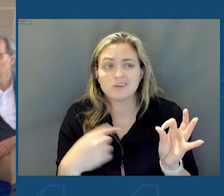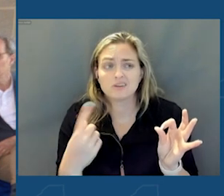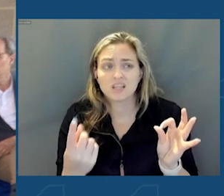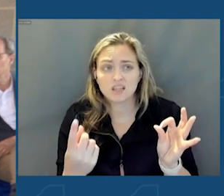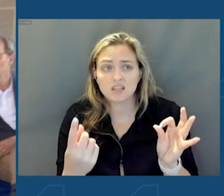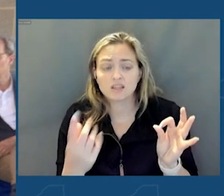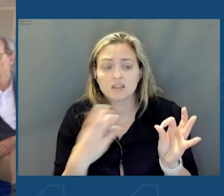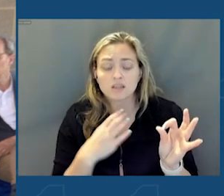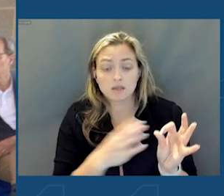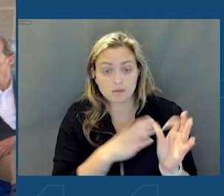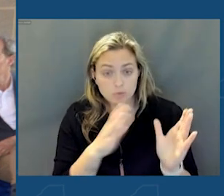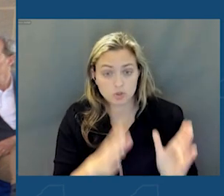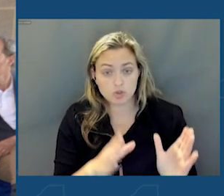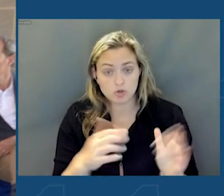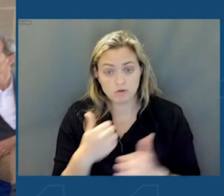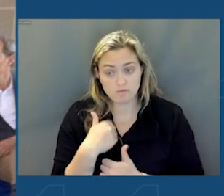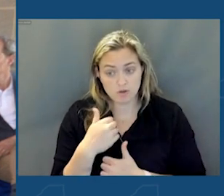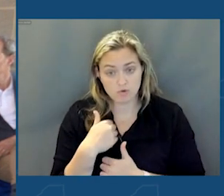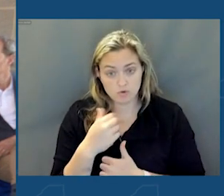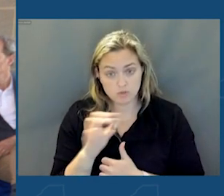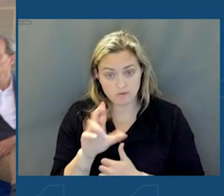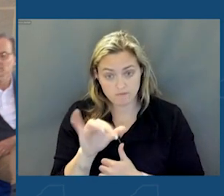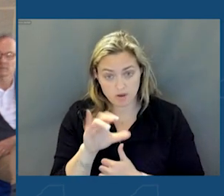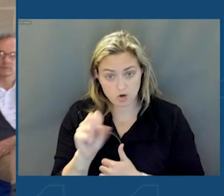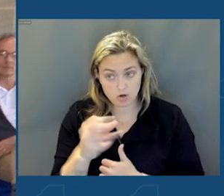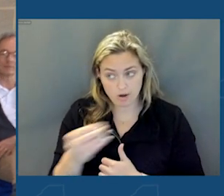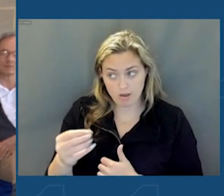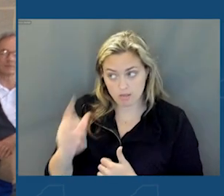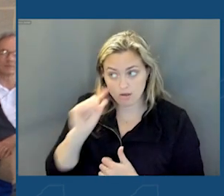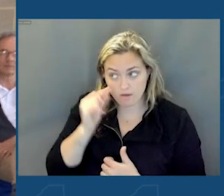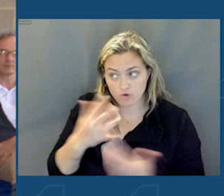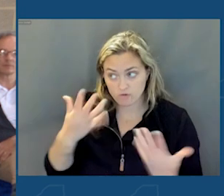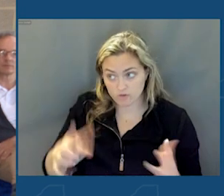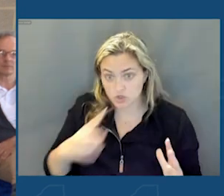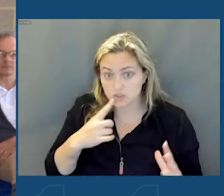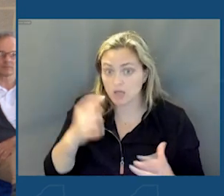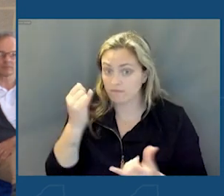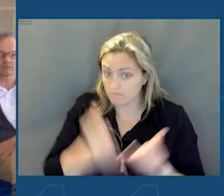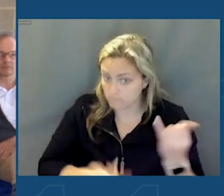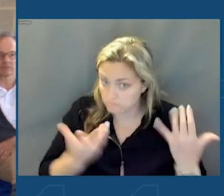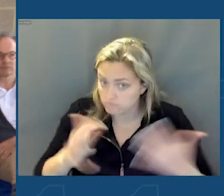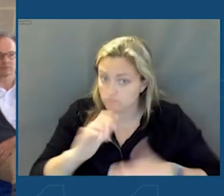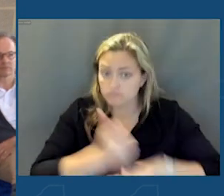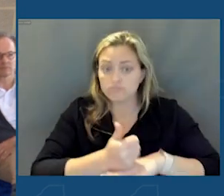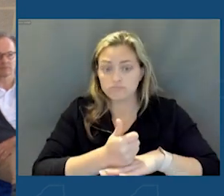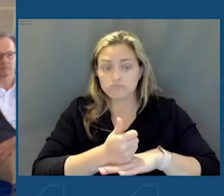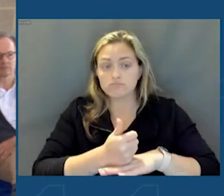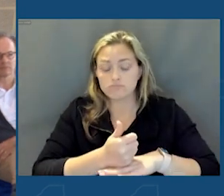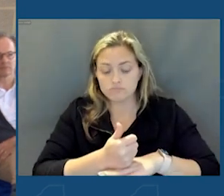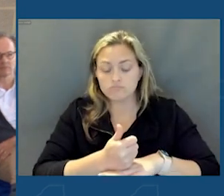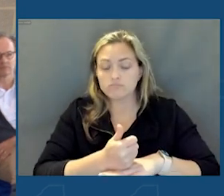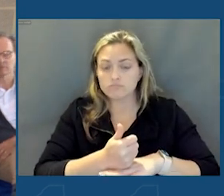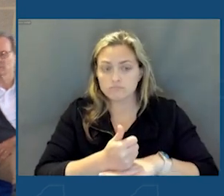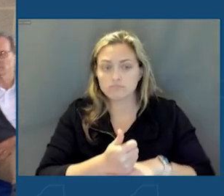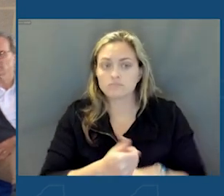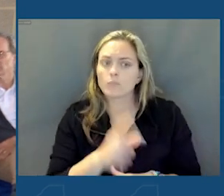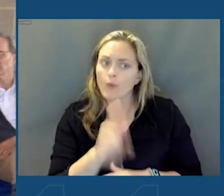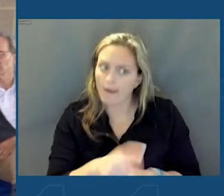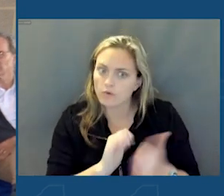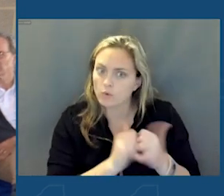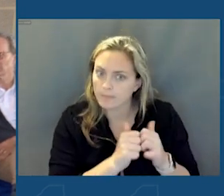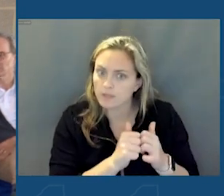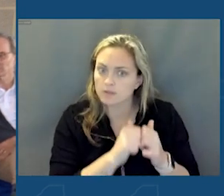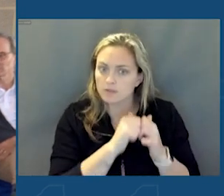of Veterans Affairs indicated and the governor indicated it was a final deal. But the fact was we had to compete. And